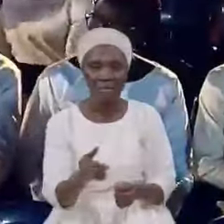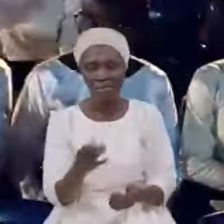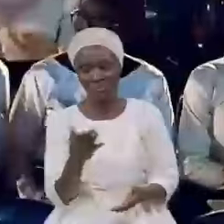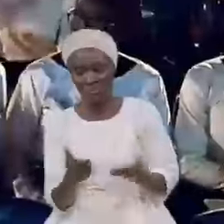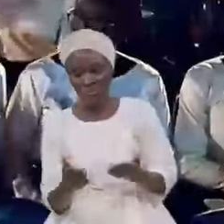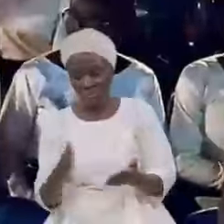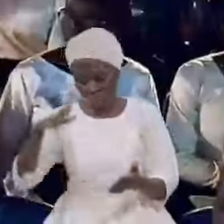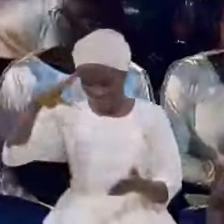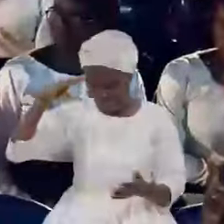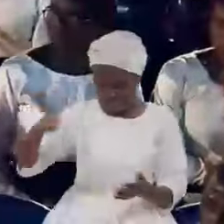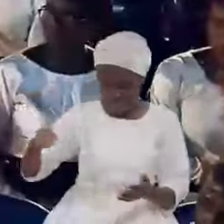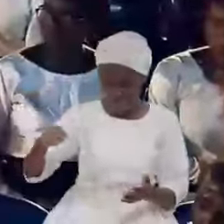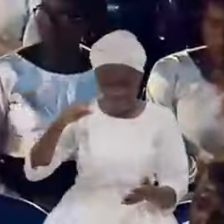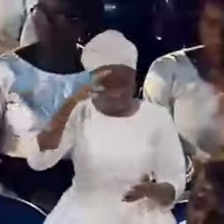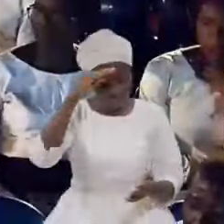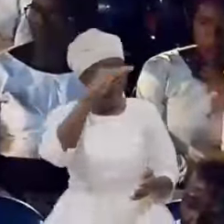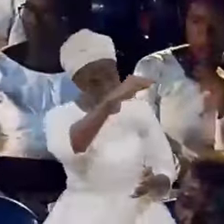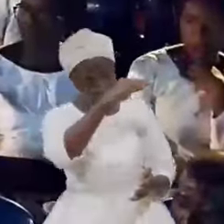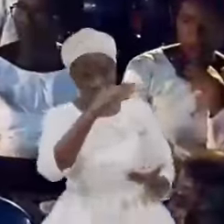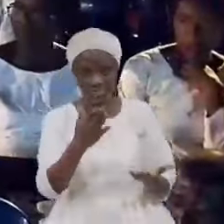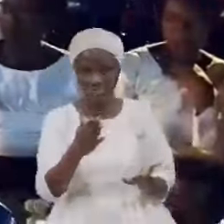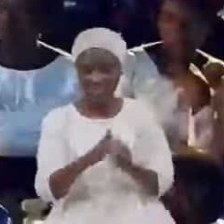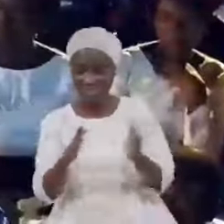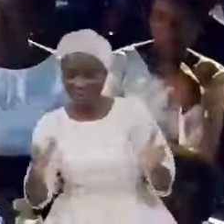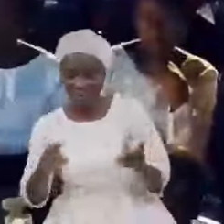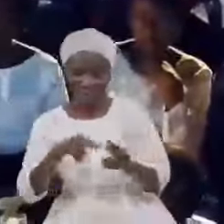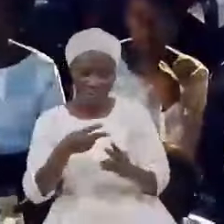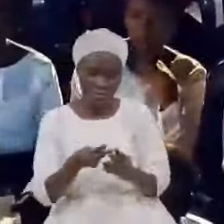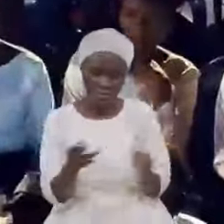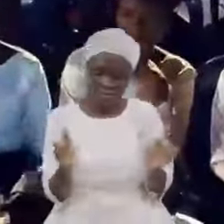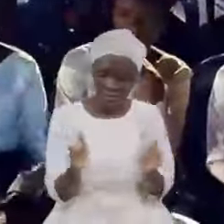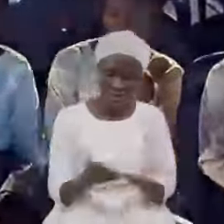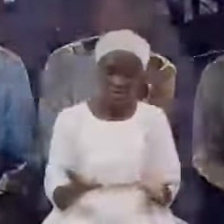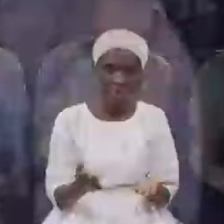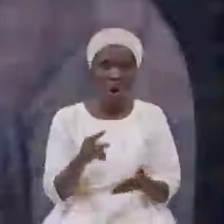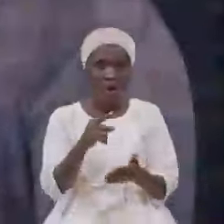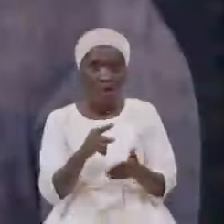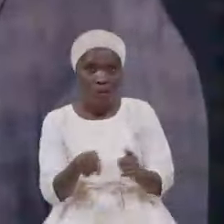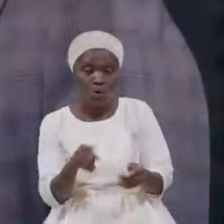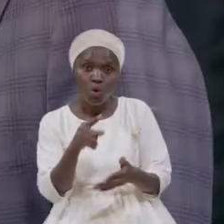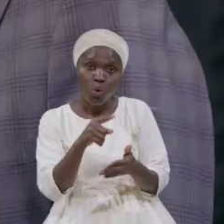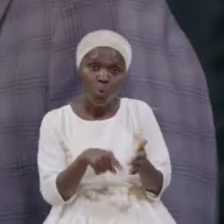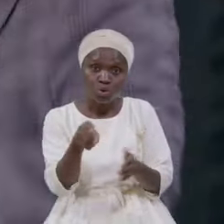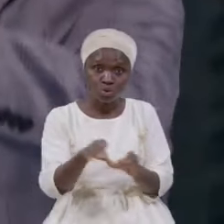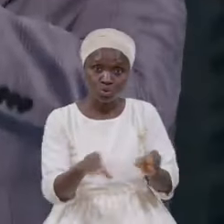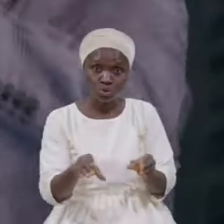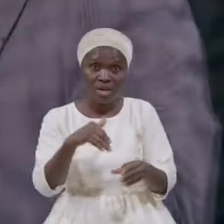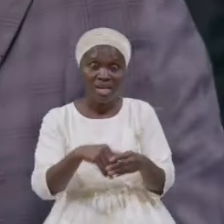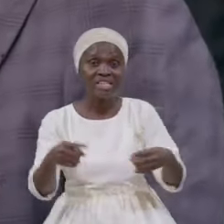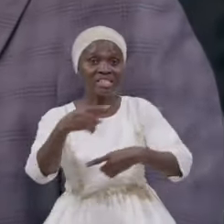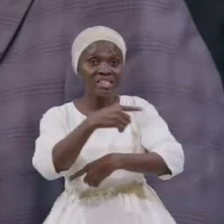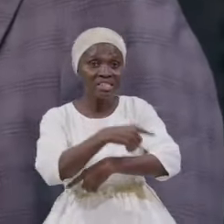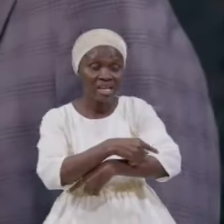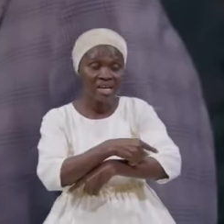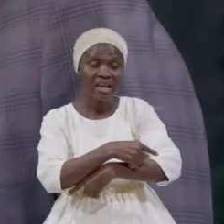what you do with the day of repentance, what you do with the day of restoration, what you do with